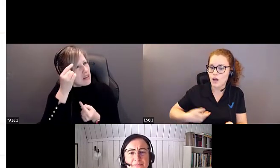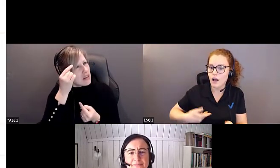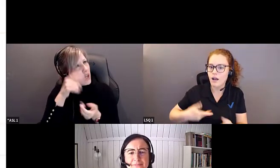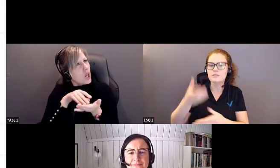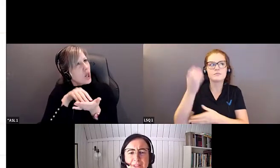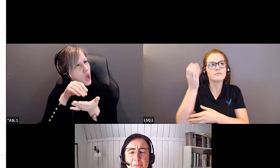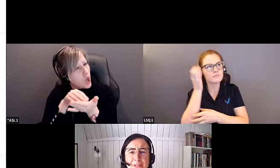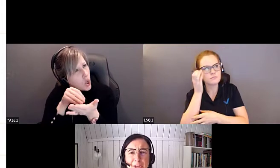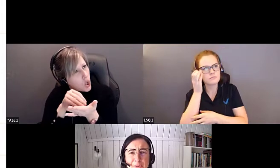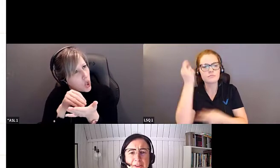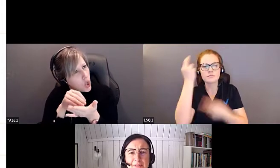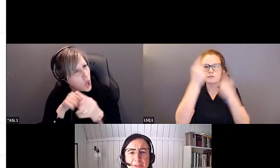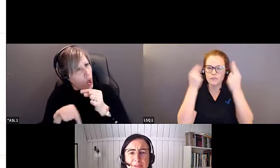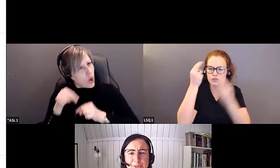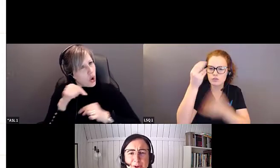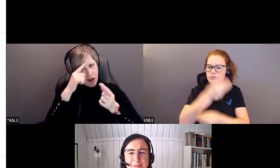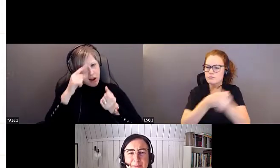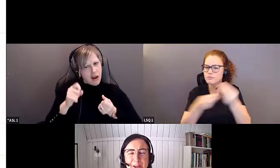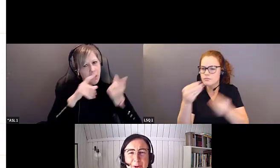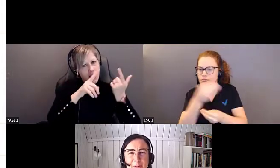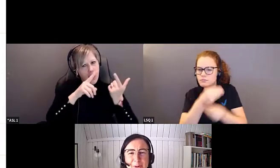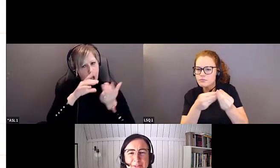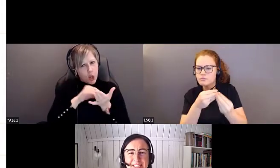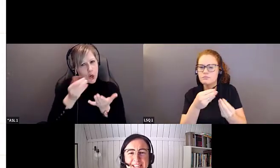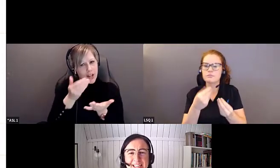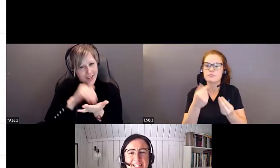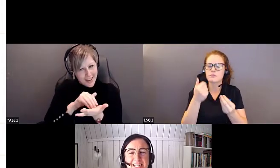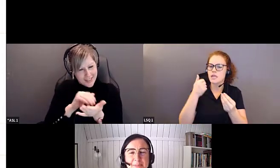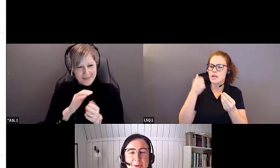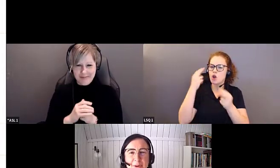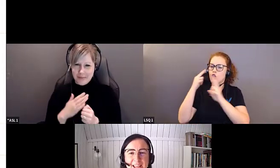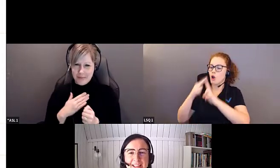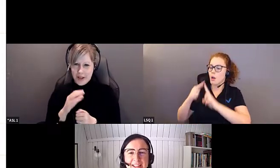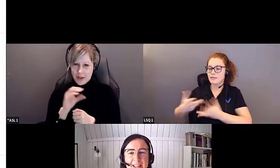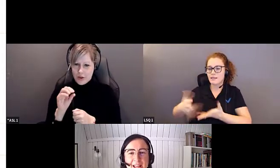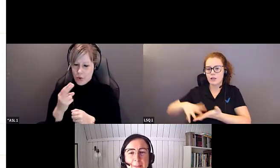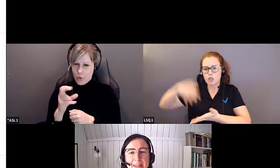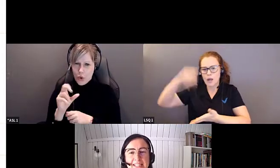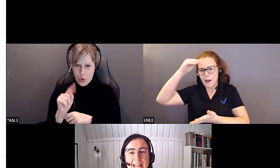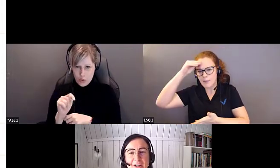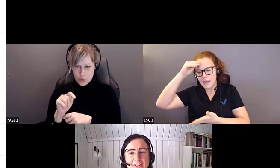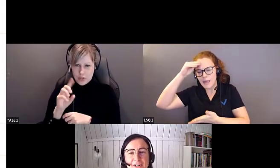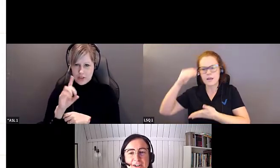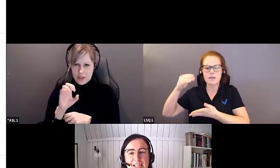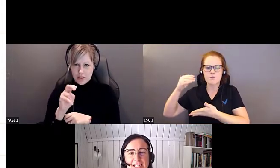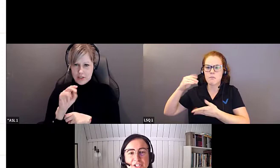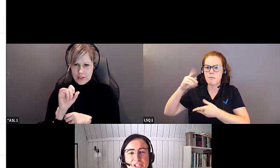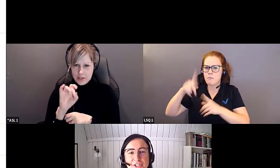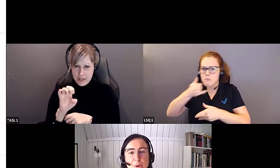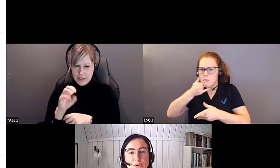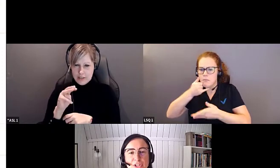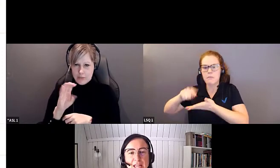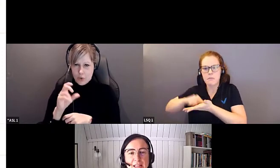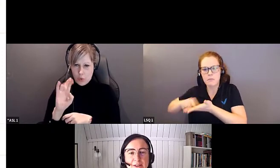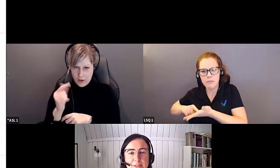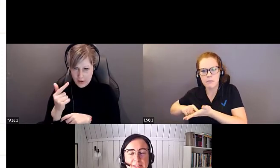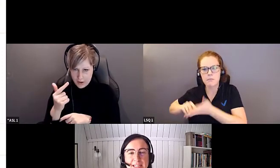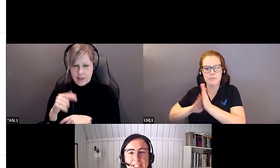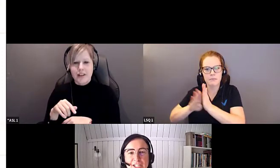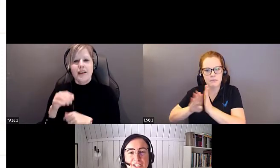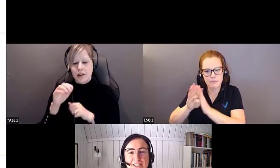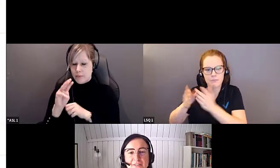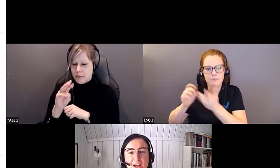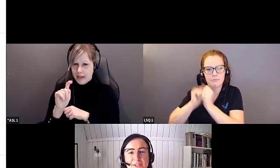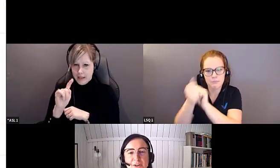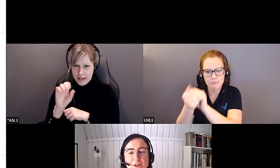unlearn. I'm really grateful to be joined by my co-host, Denise McCuaig, a Métis elder and Indigenous coach who's been